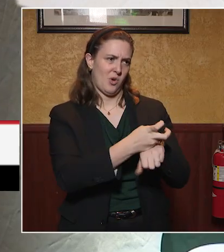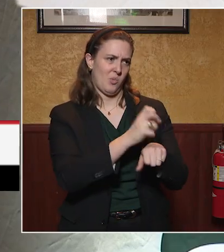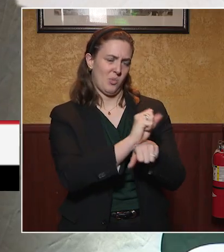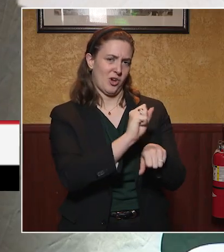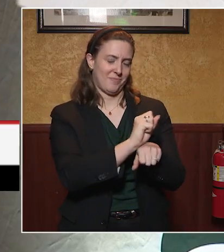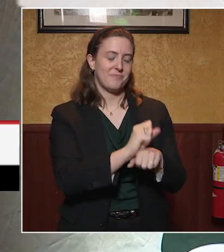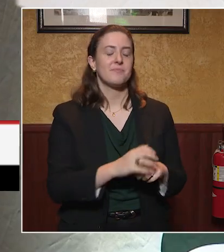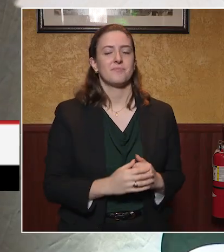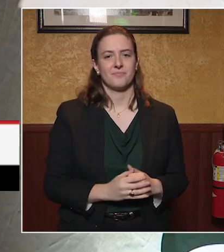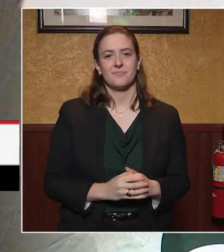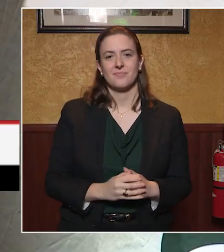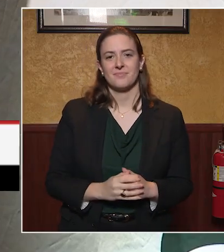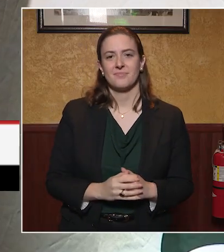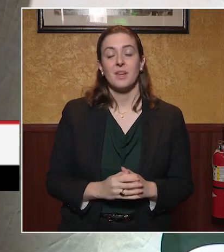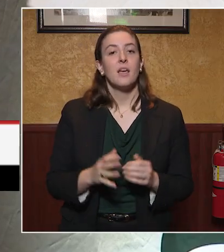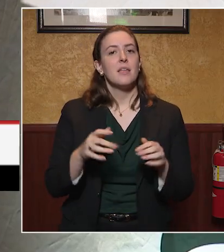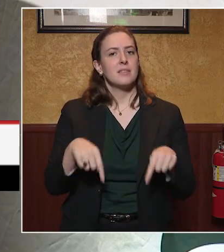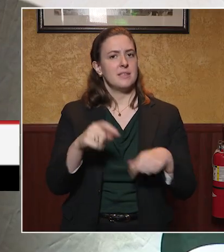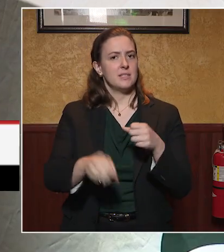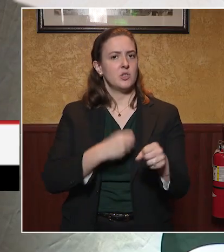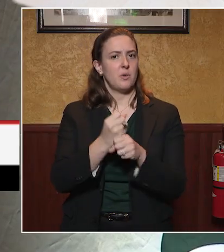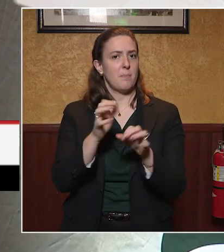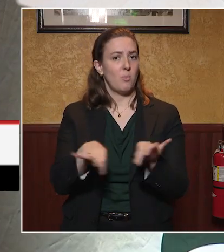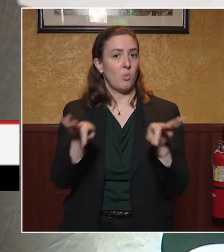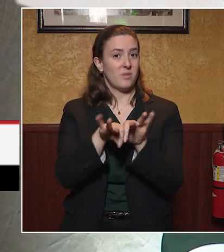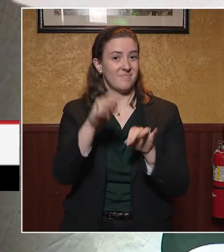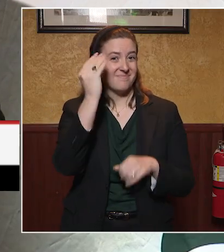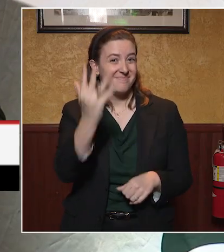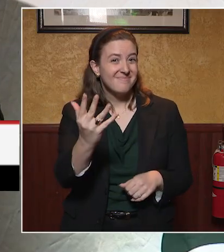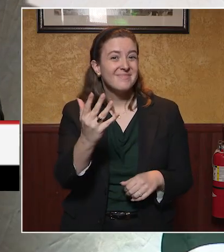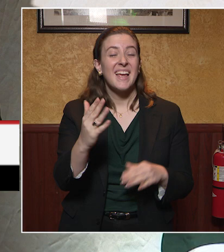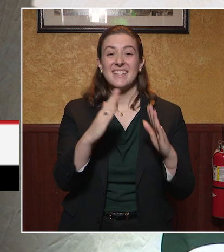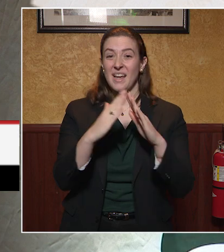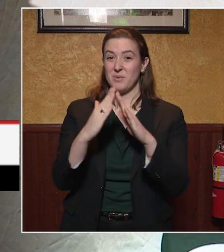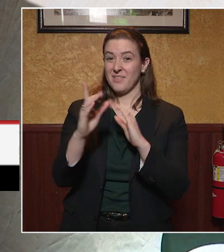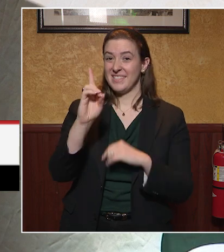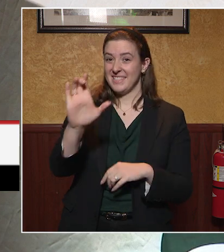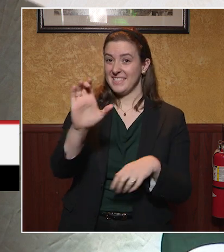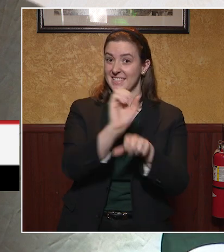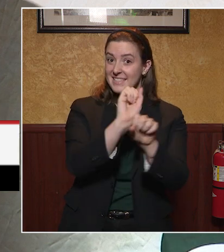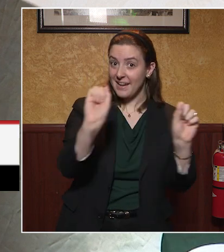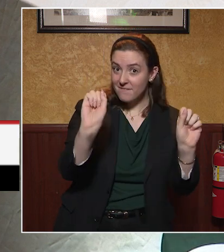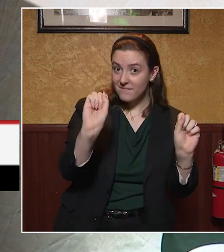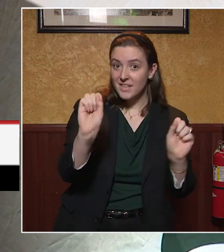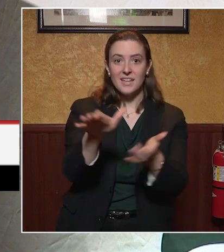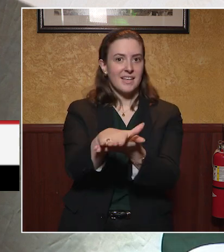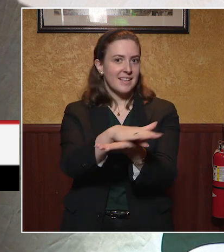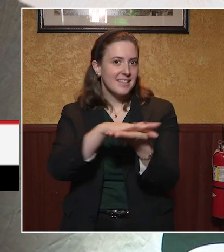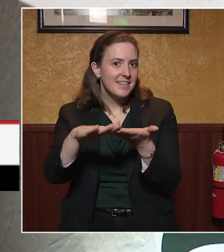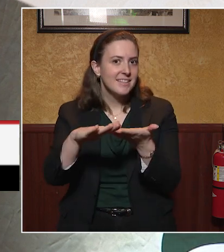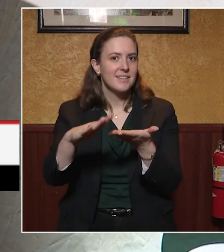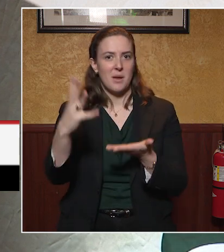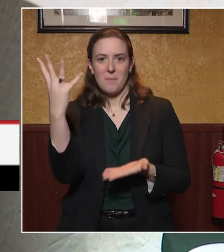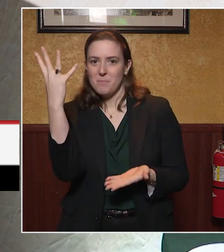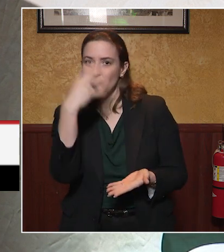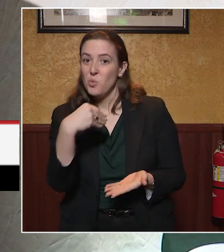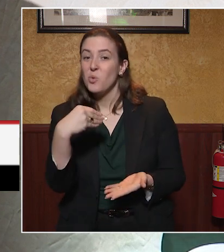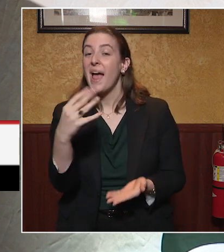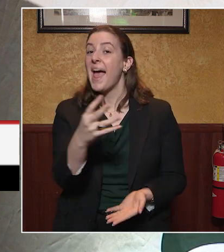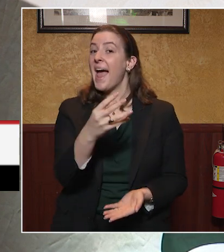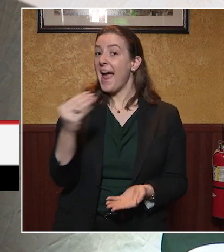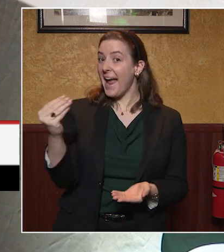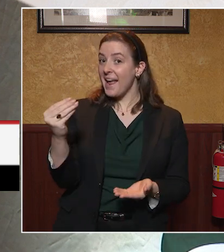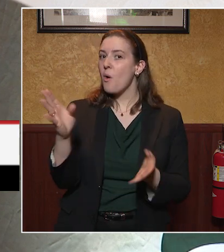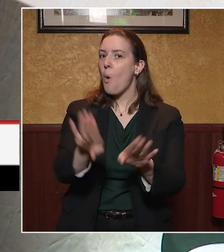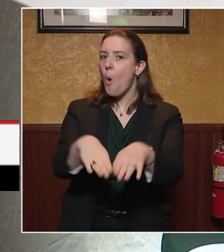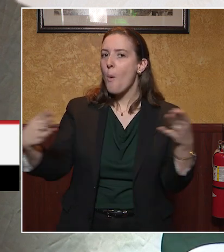it's important that people know downtown DC is safe, downtown DC is clean, downtown DC is beautiful, and downtown DC